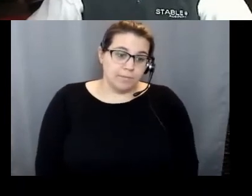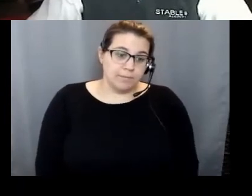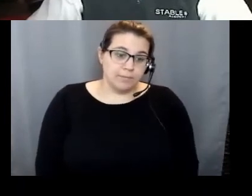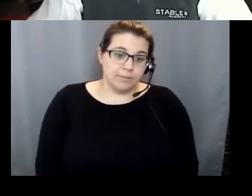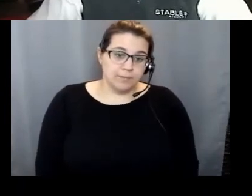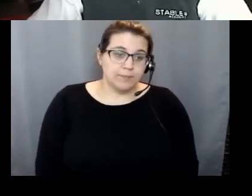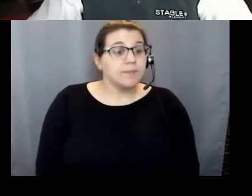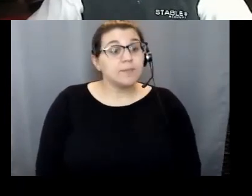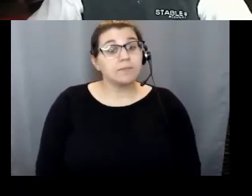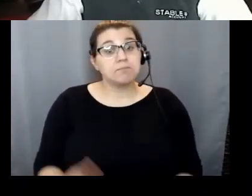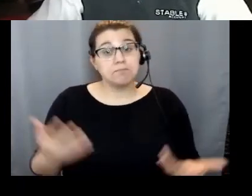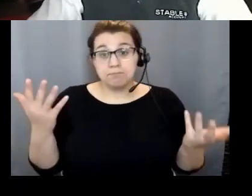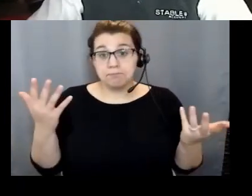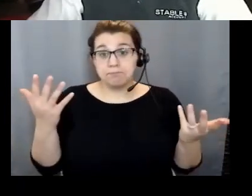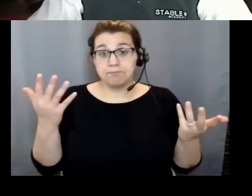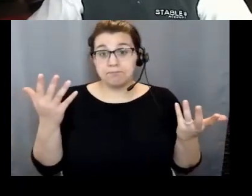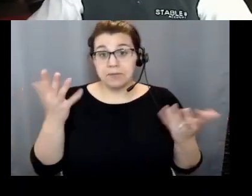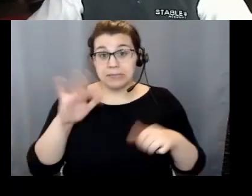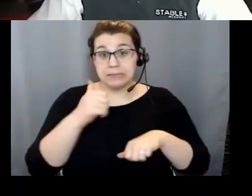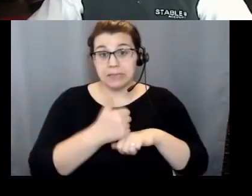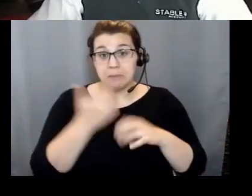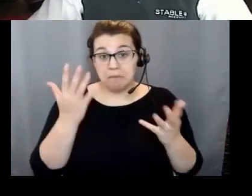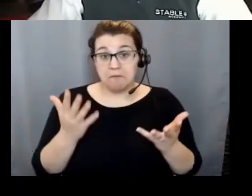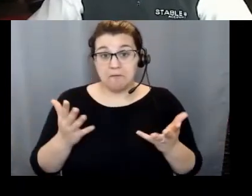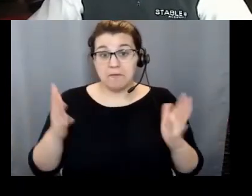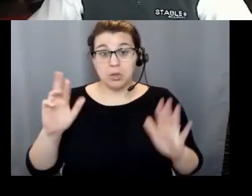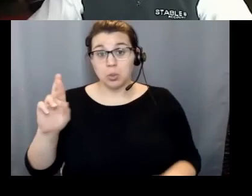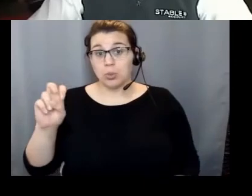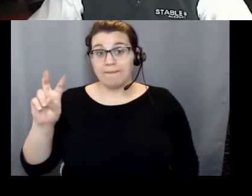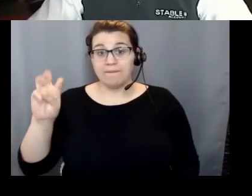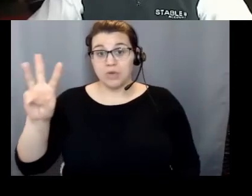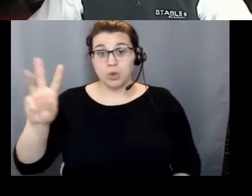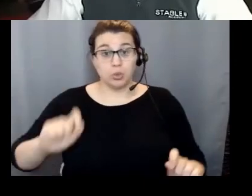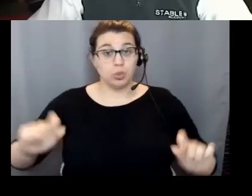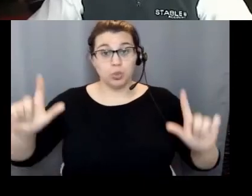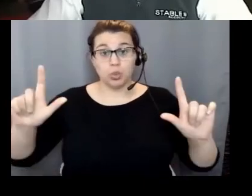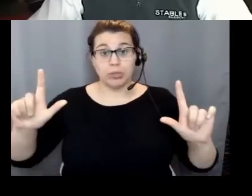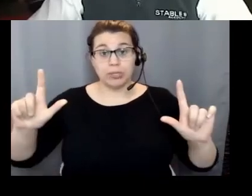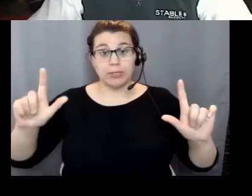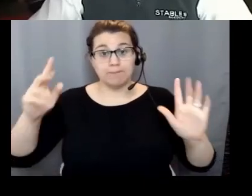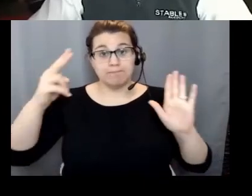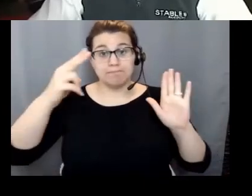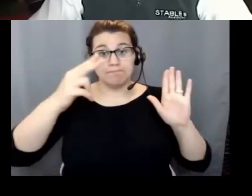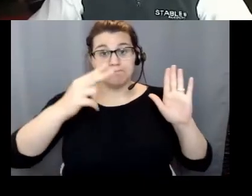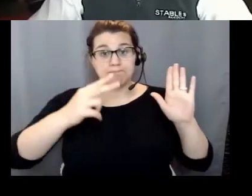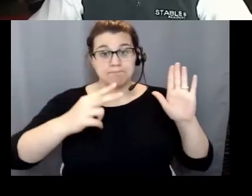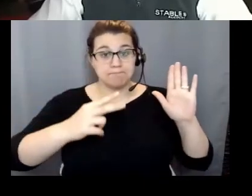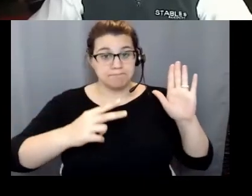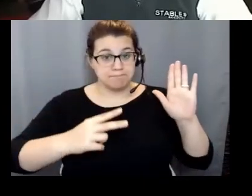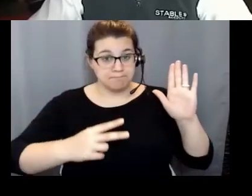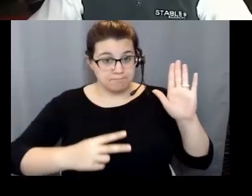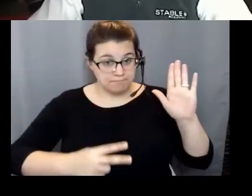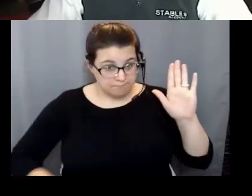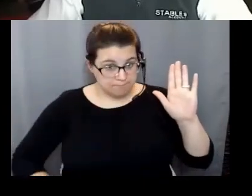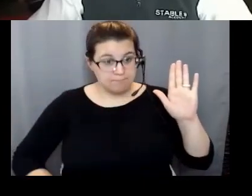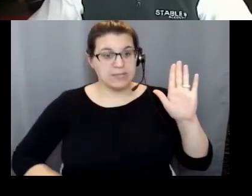And then from there, once you set that up, you'll get to a review screen again, similar to the last review screen that we